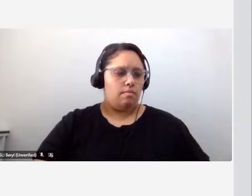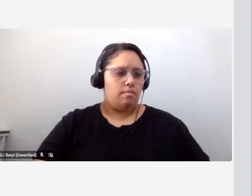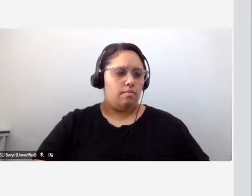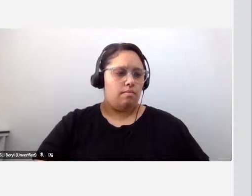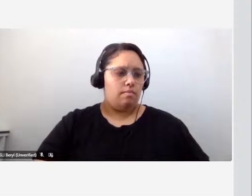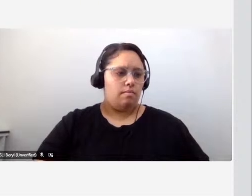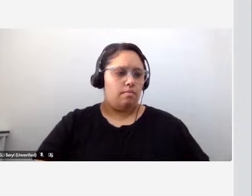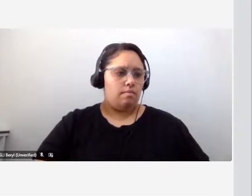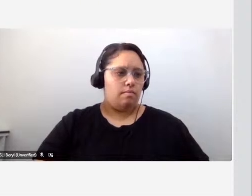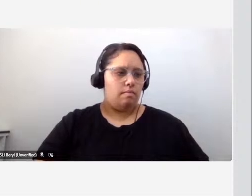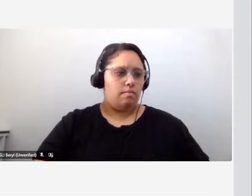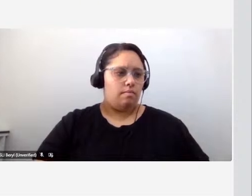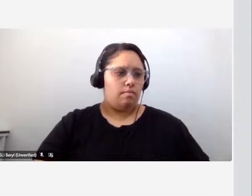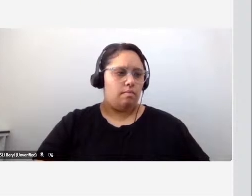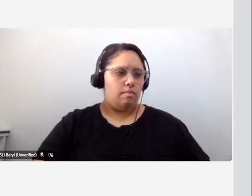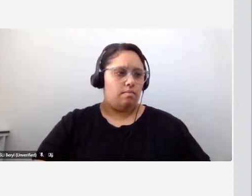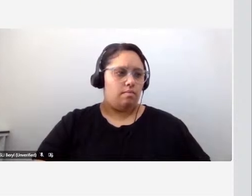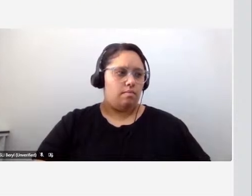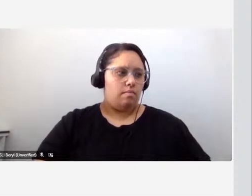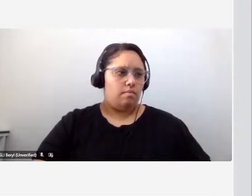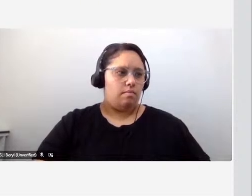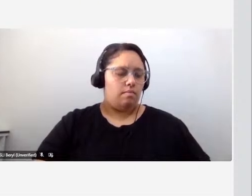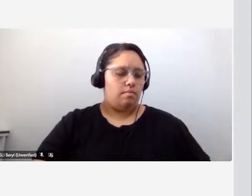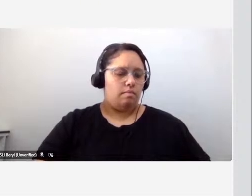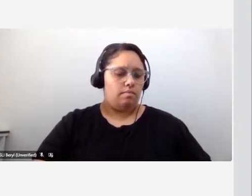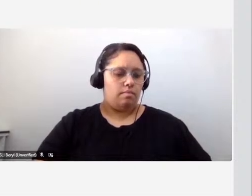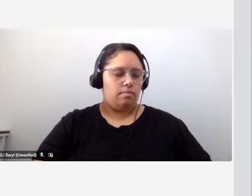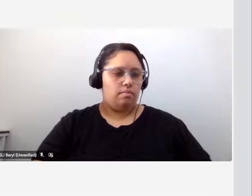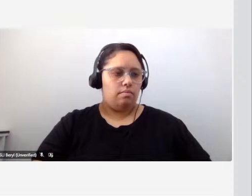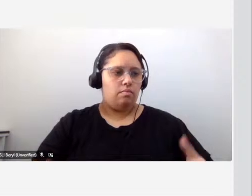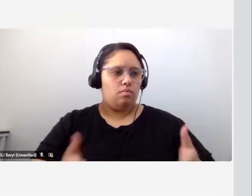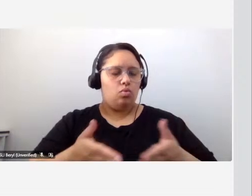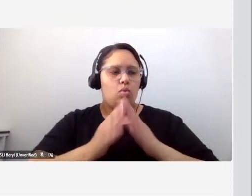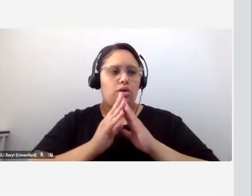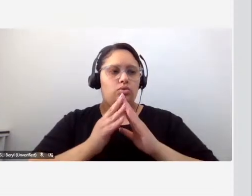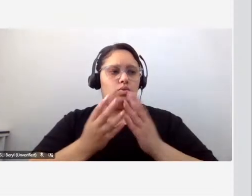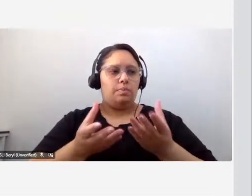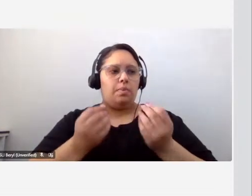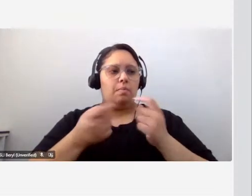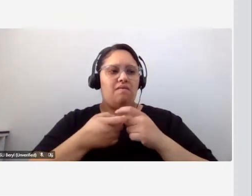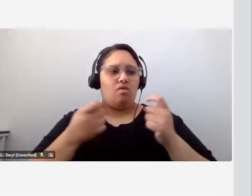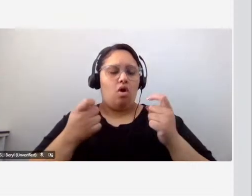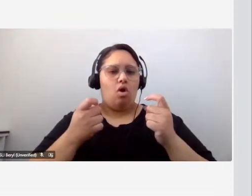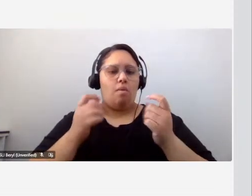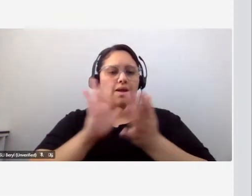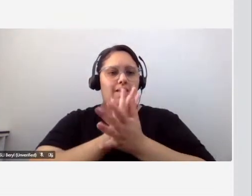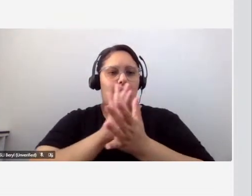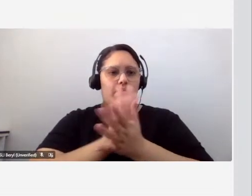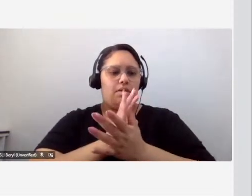request that we receive from academies and